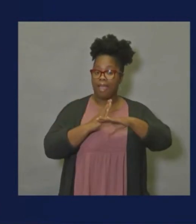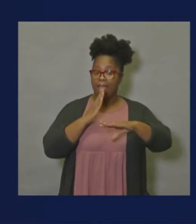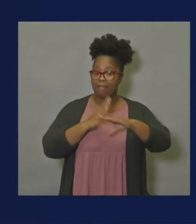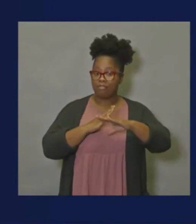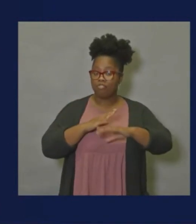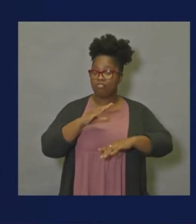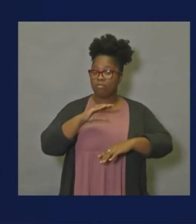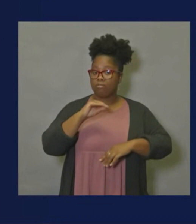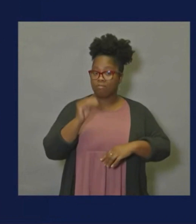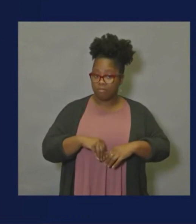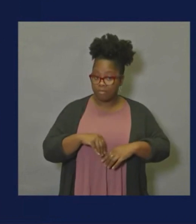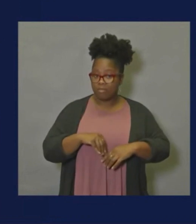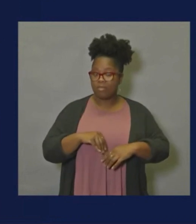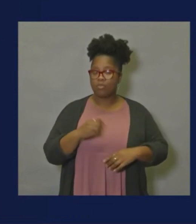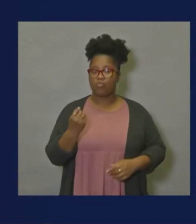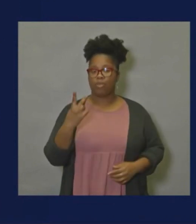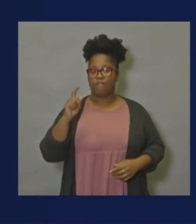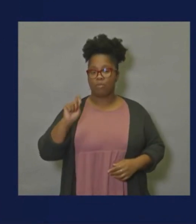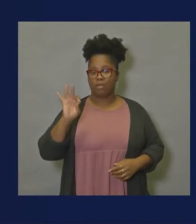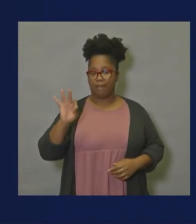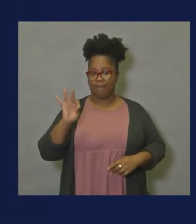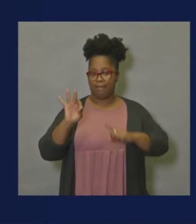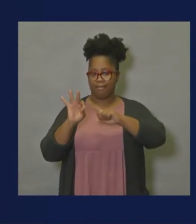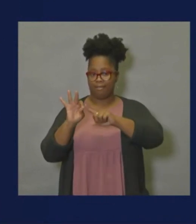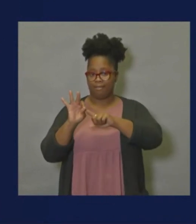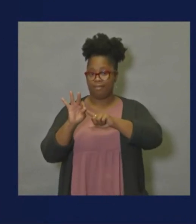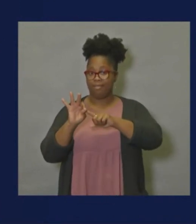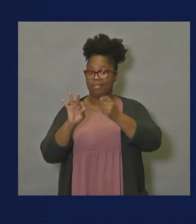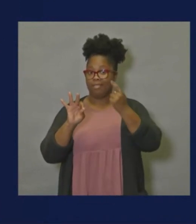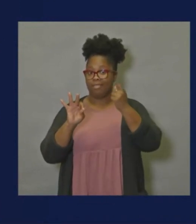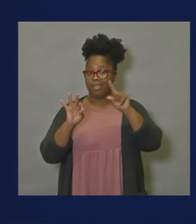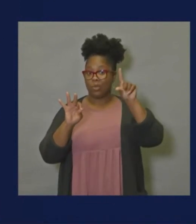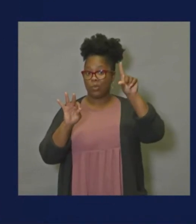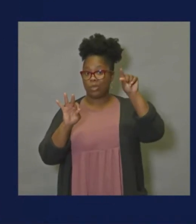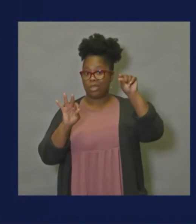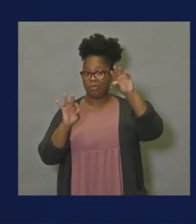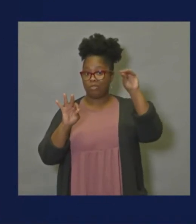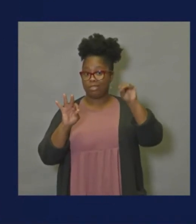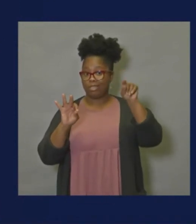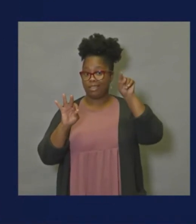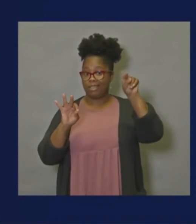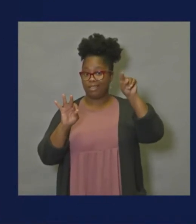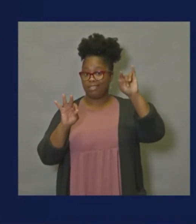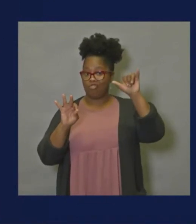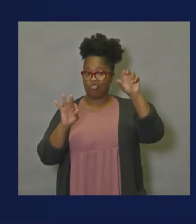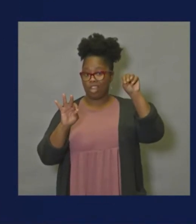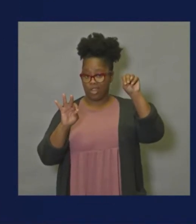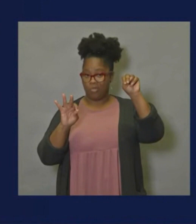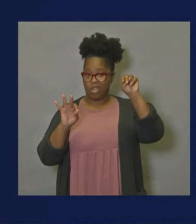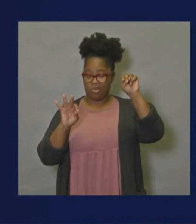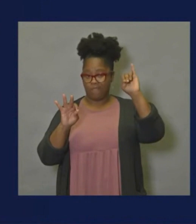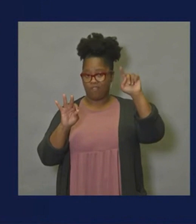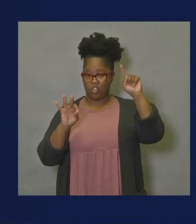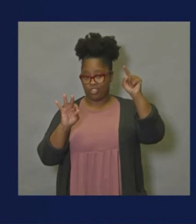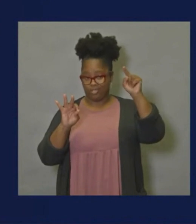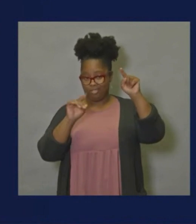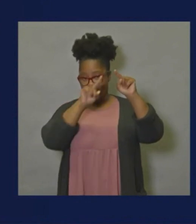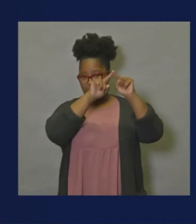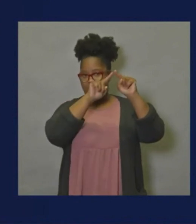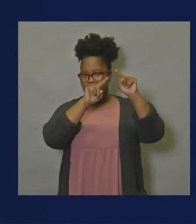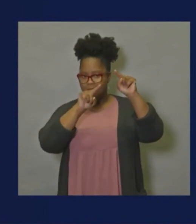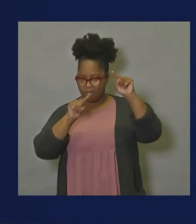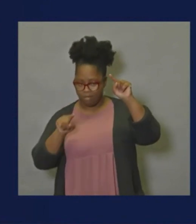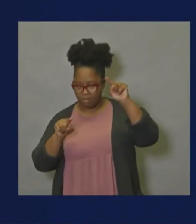Today's reported COVID-19 update offered promising hope that the county is headed in a positive direction, with